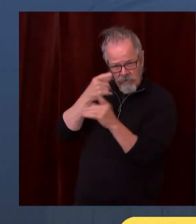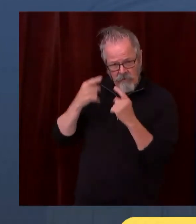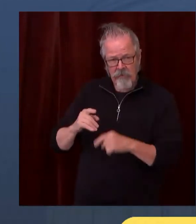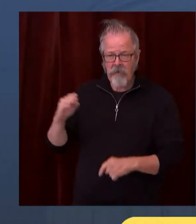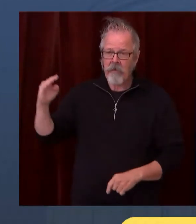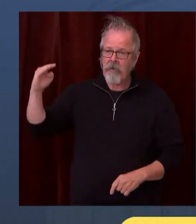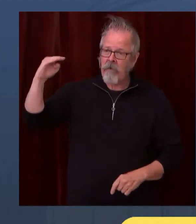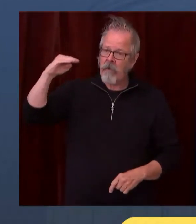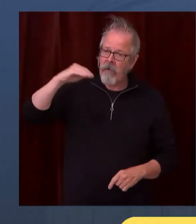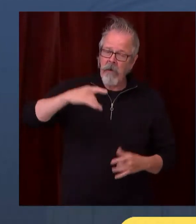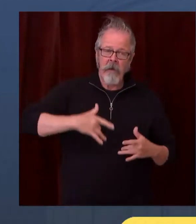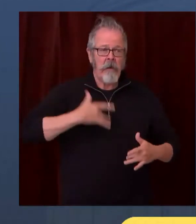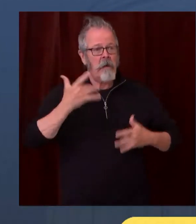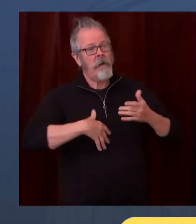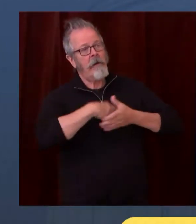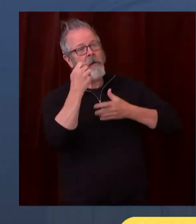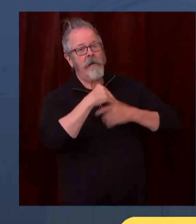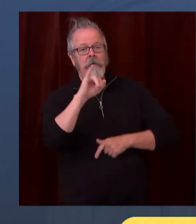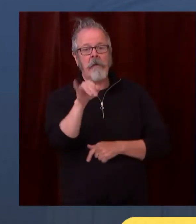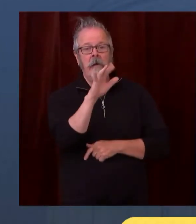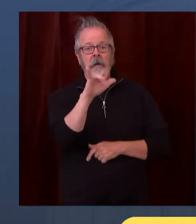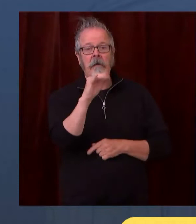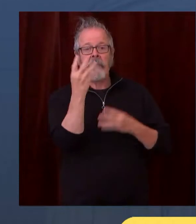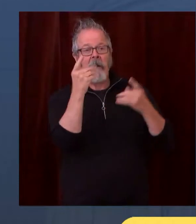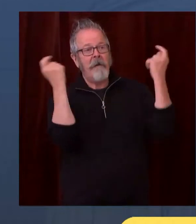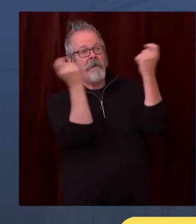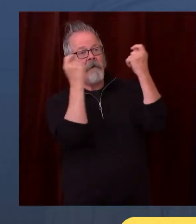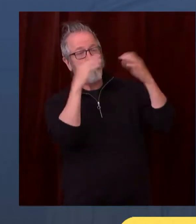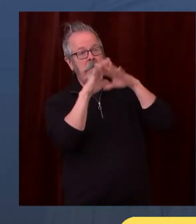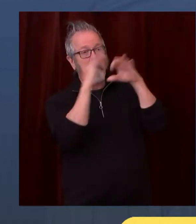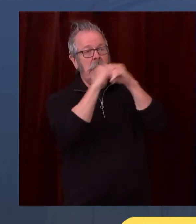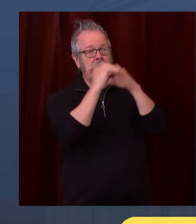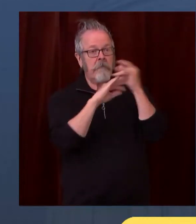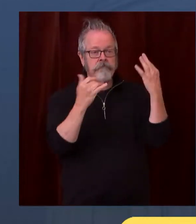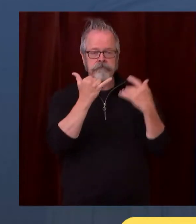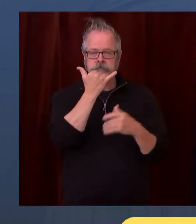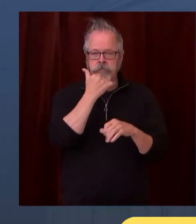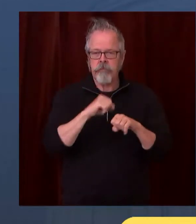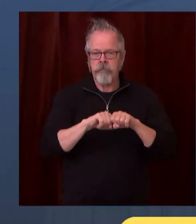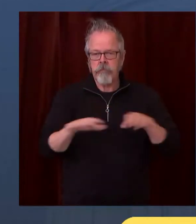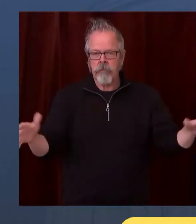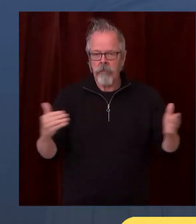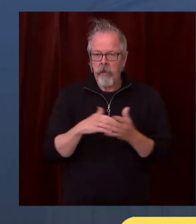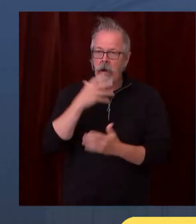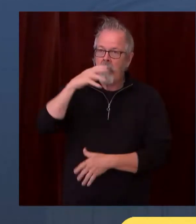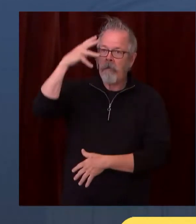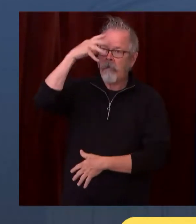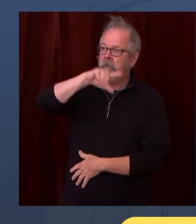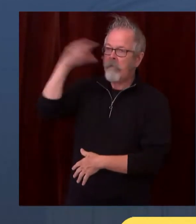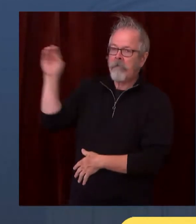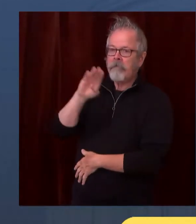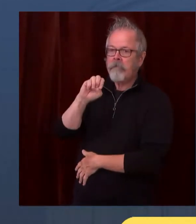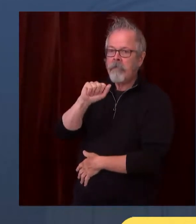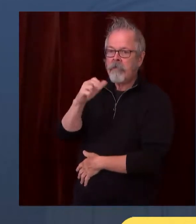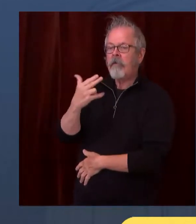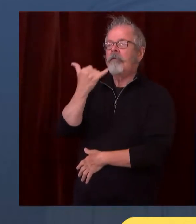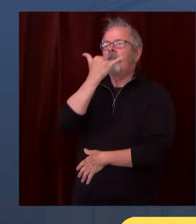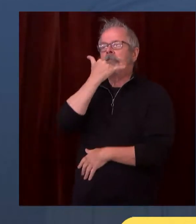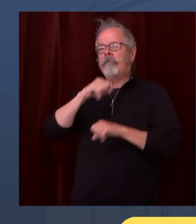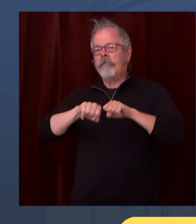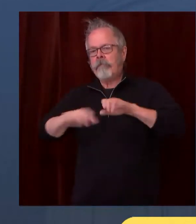future. Because if we did, we would expect a very quick rebound of vengeance, as it did earlier this